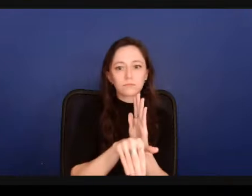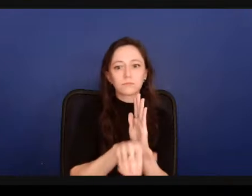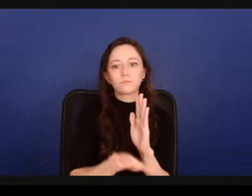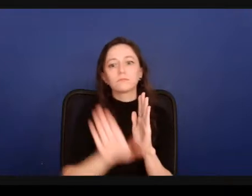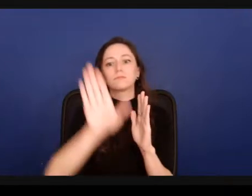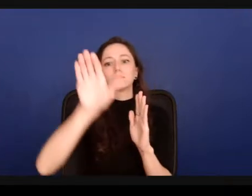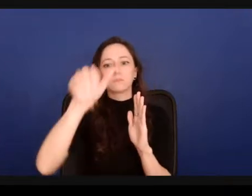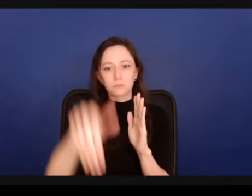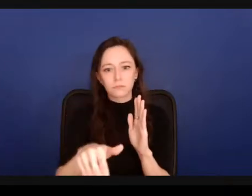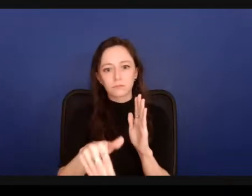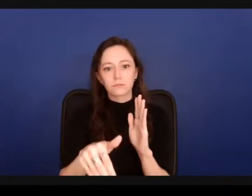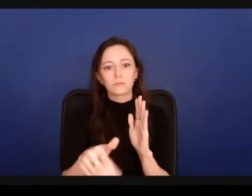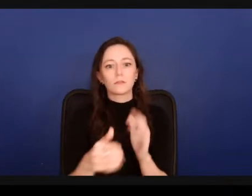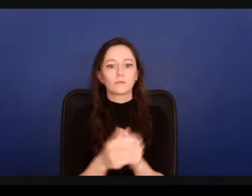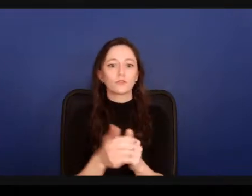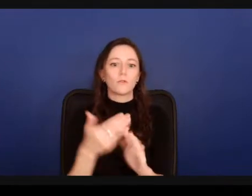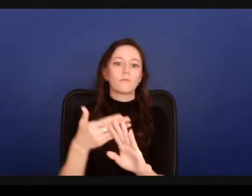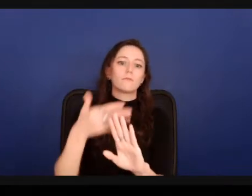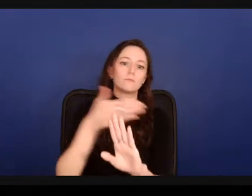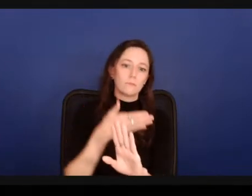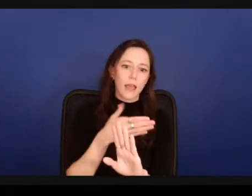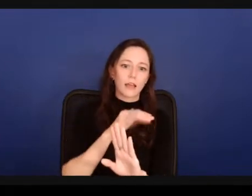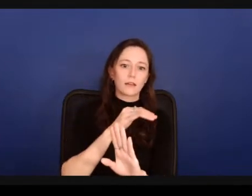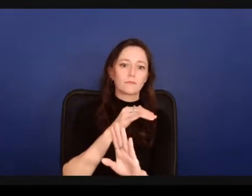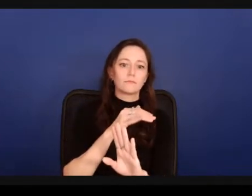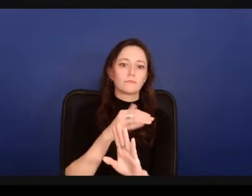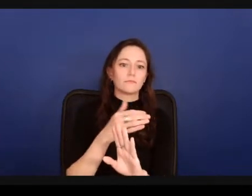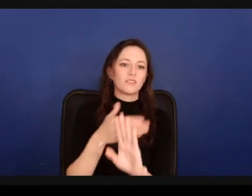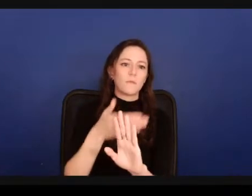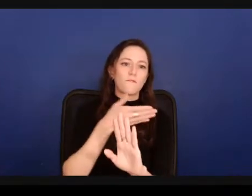where it dropped down for the eruption, we don't see the buildup because it was over a year ago now.